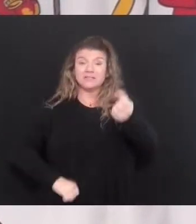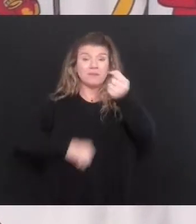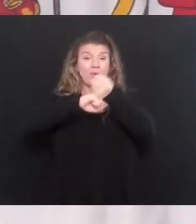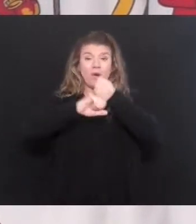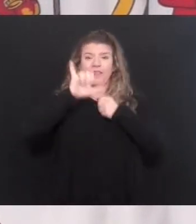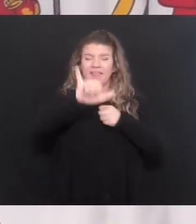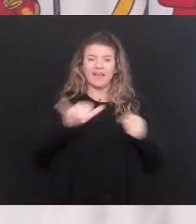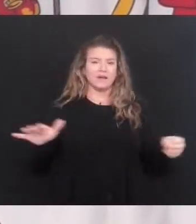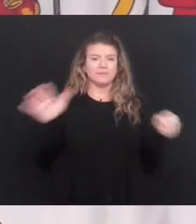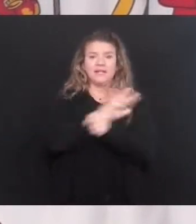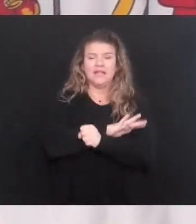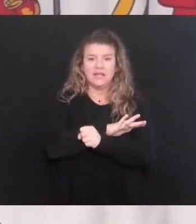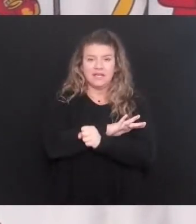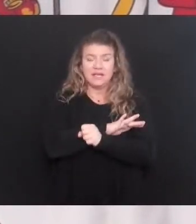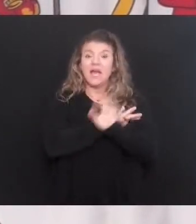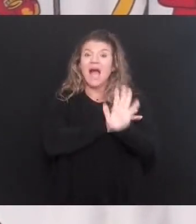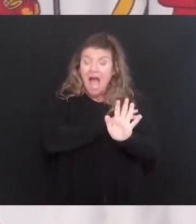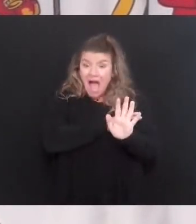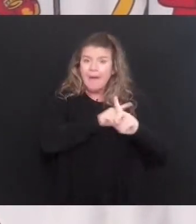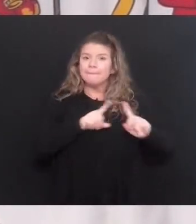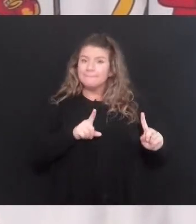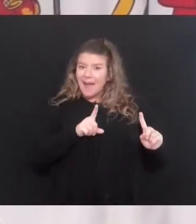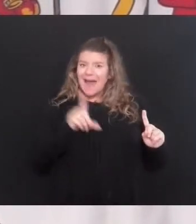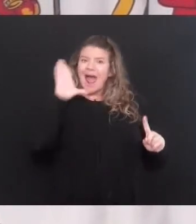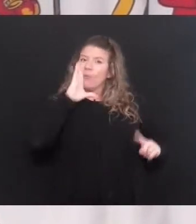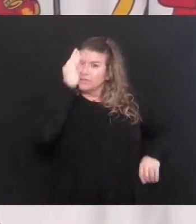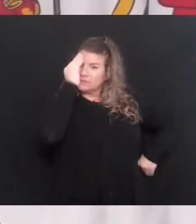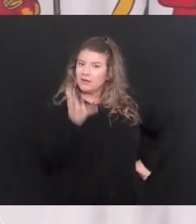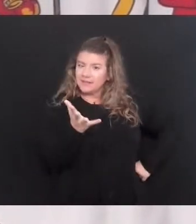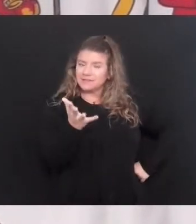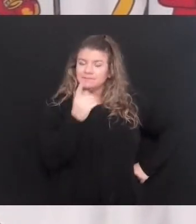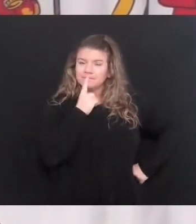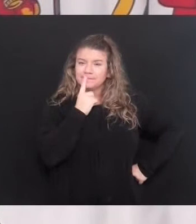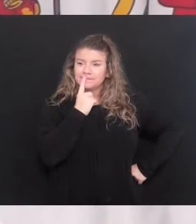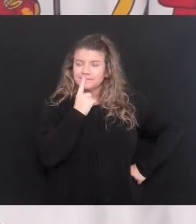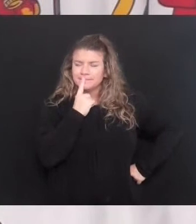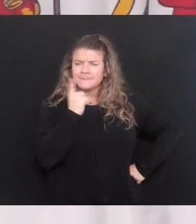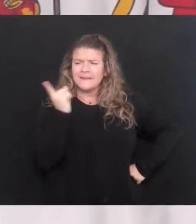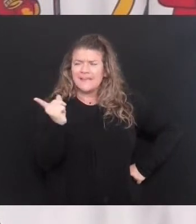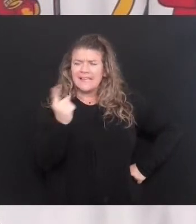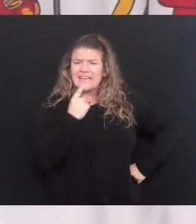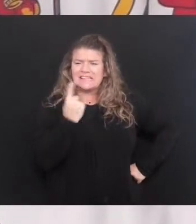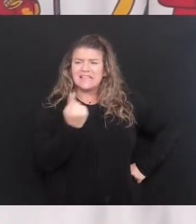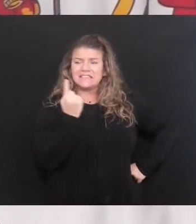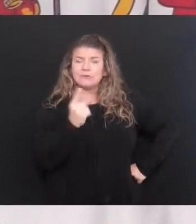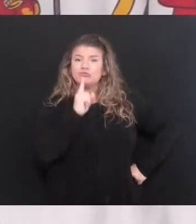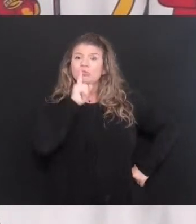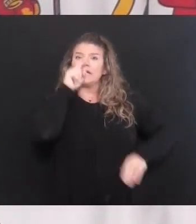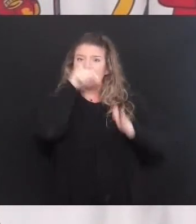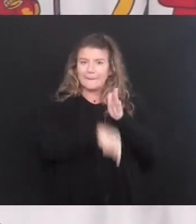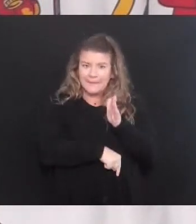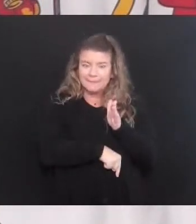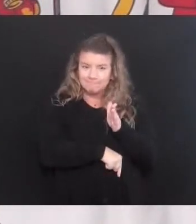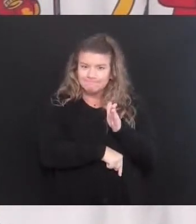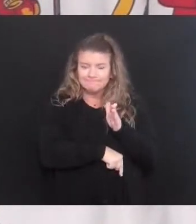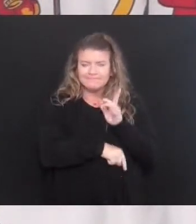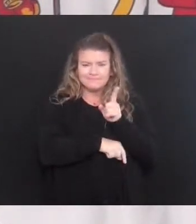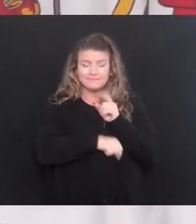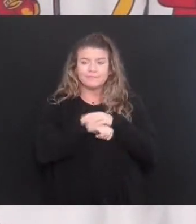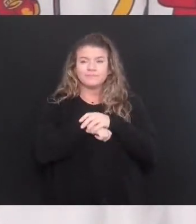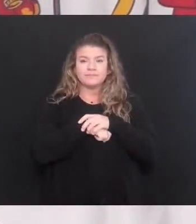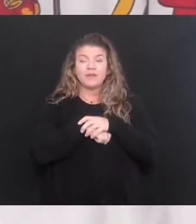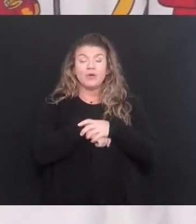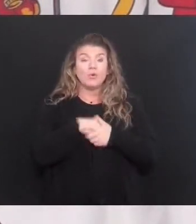1,000%. But I can tell you just this, and he said something that is really profound. He said, when somebody